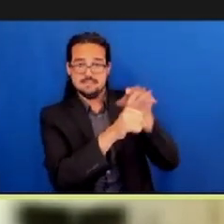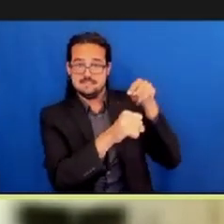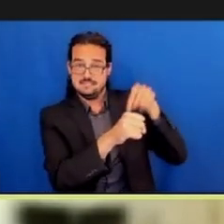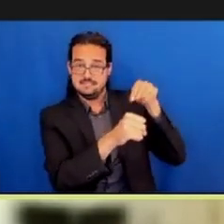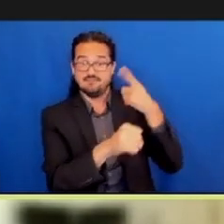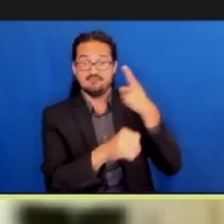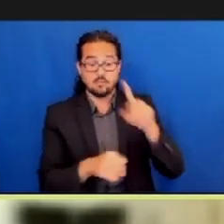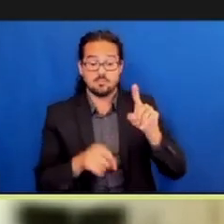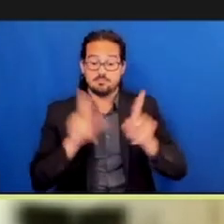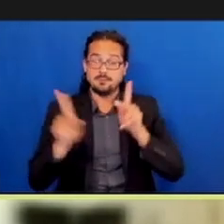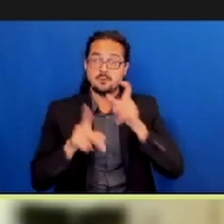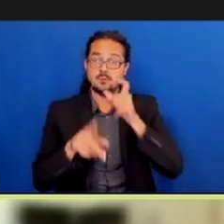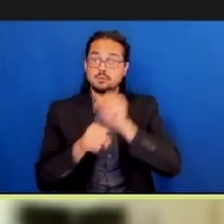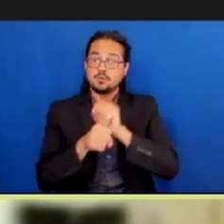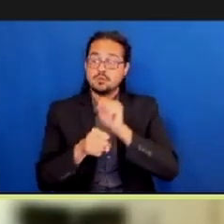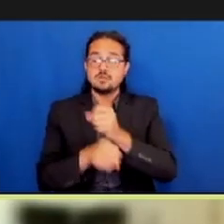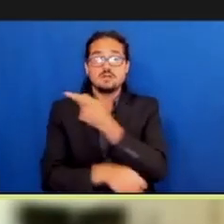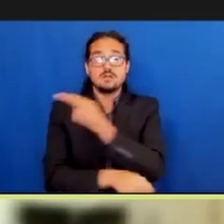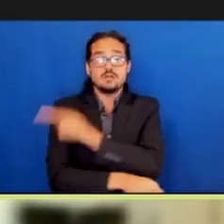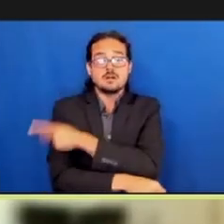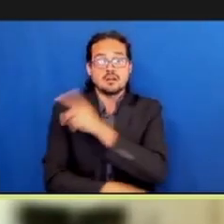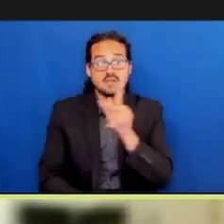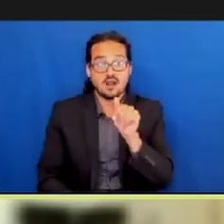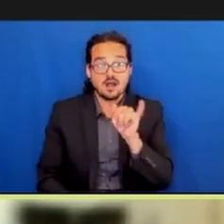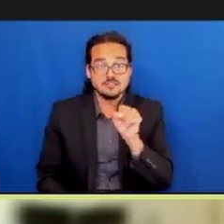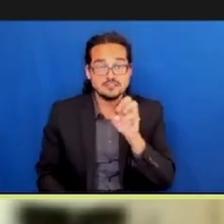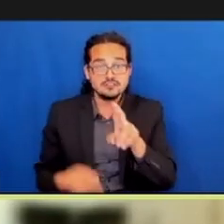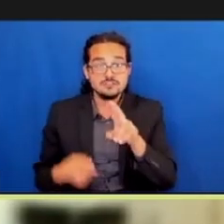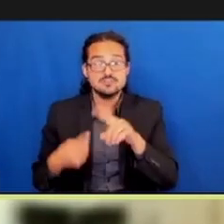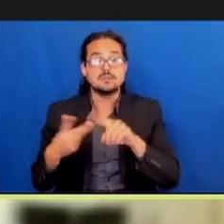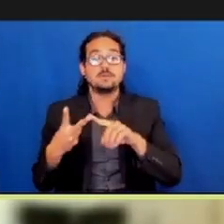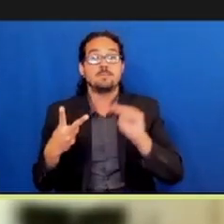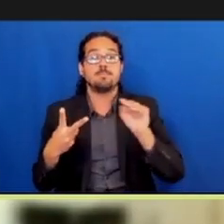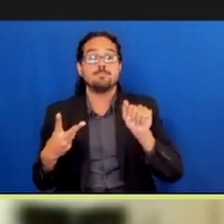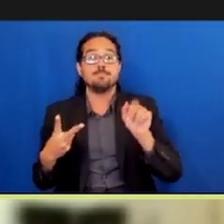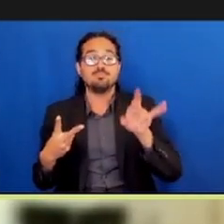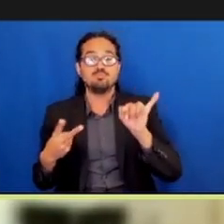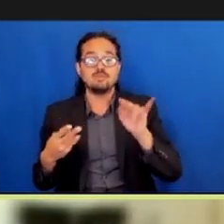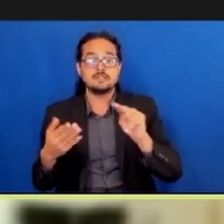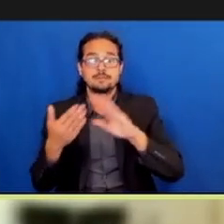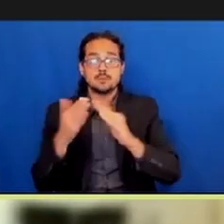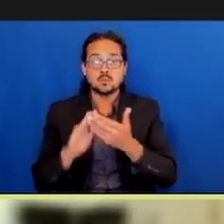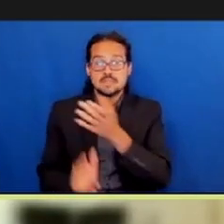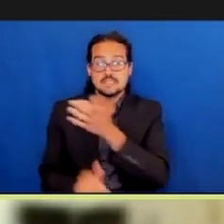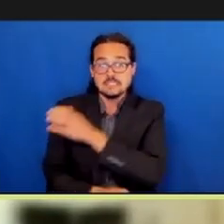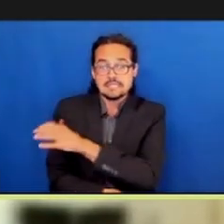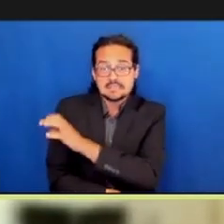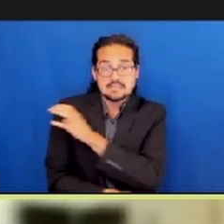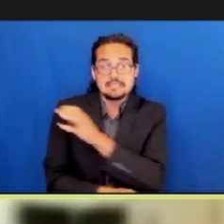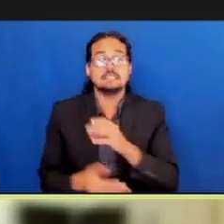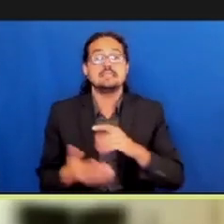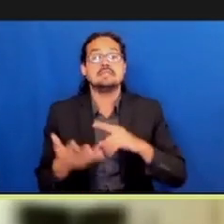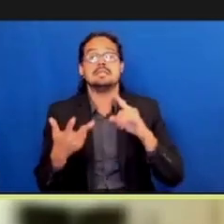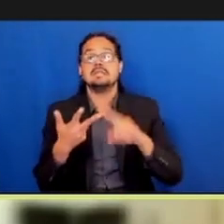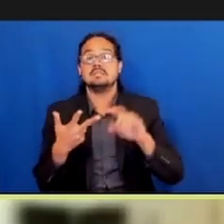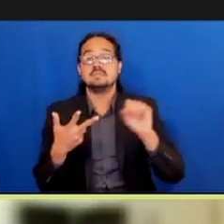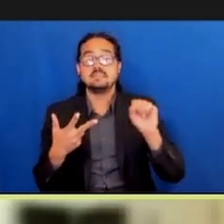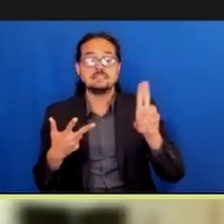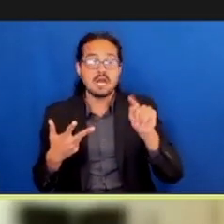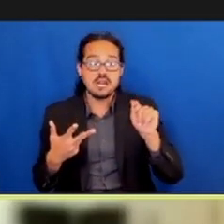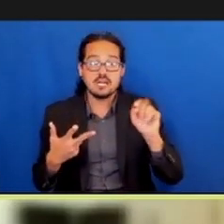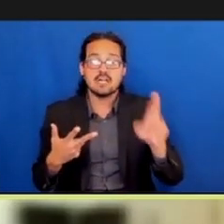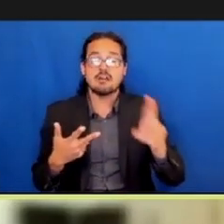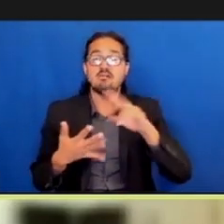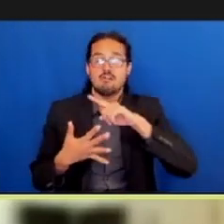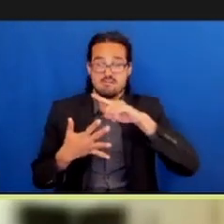Novato Sutter, Marin Community Clinics, to work so closely together all year long, from the uncertainty of PPE, which is a term